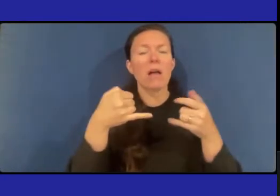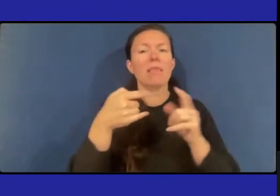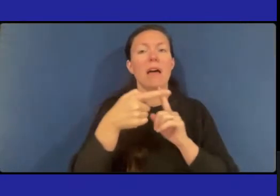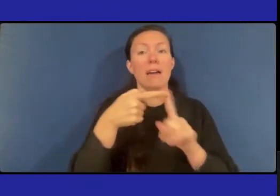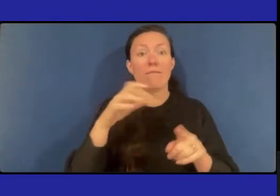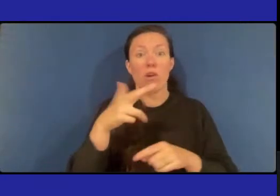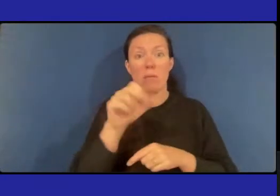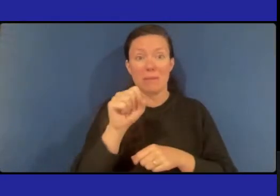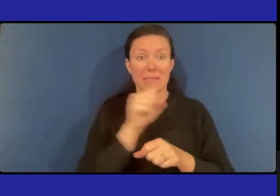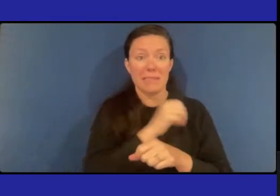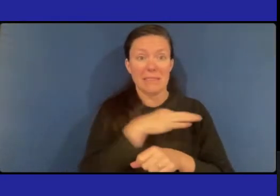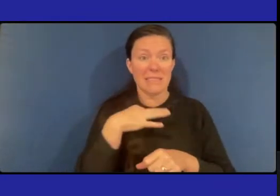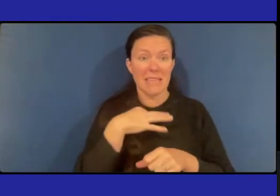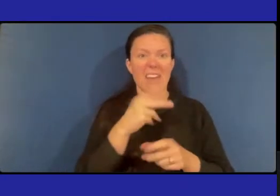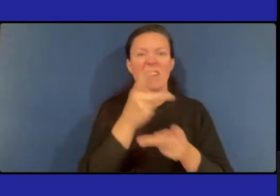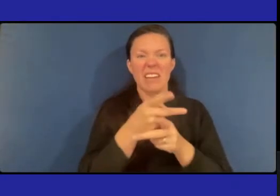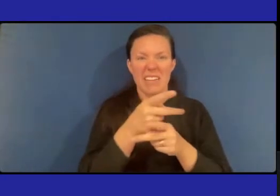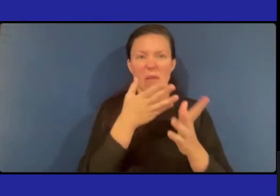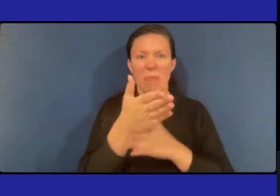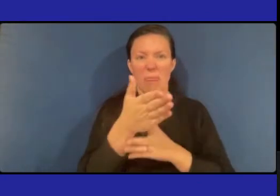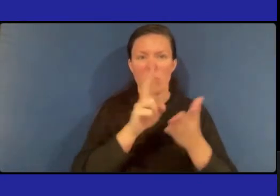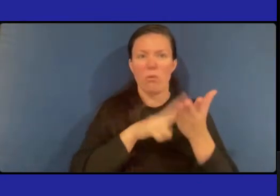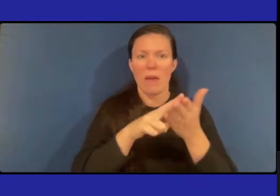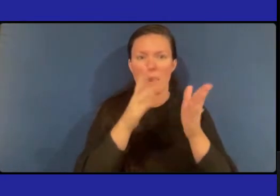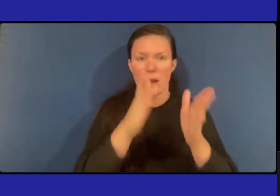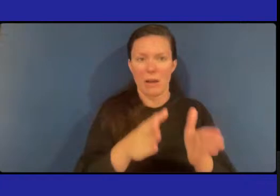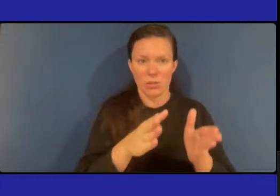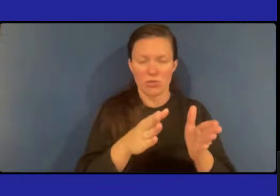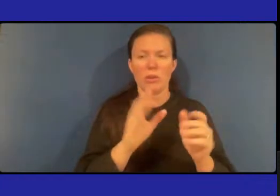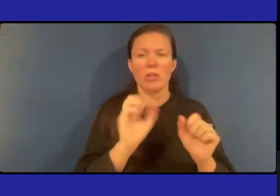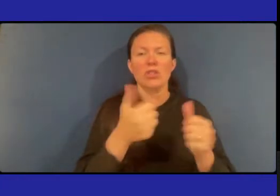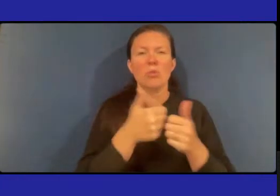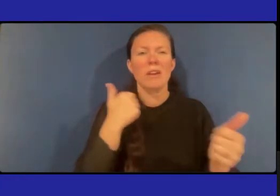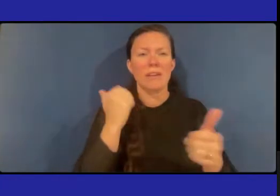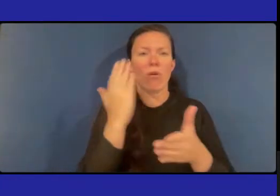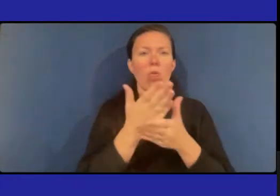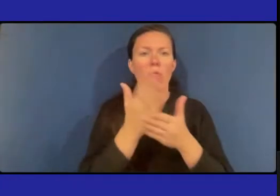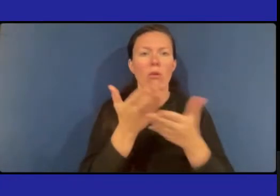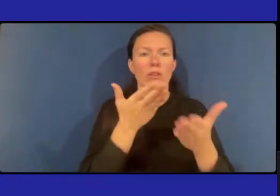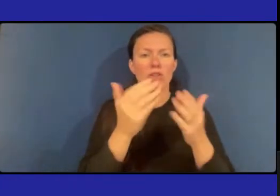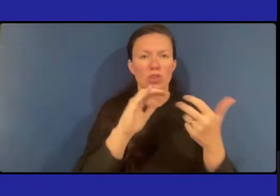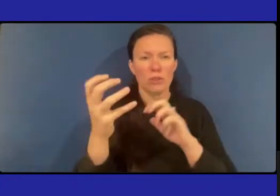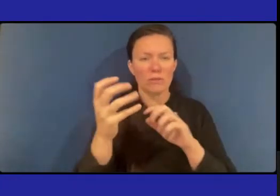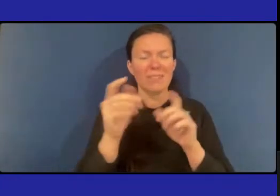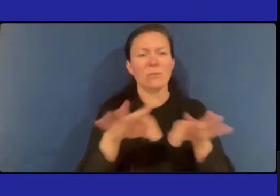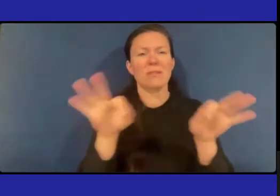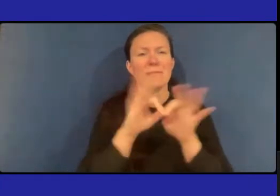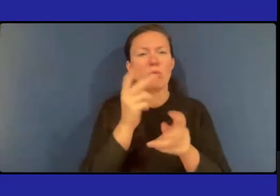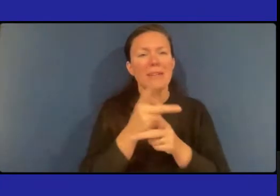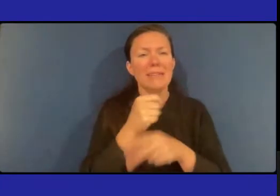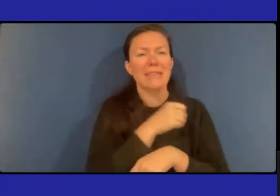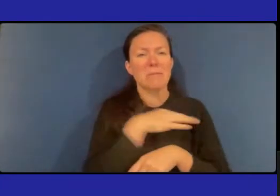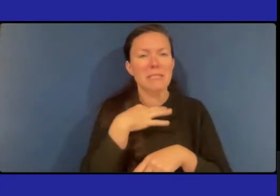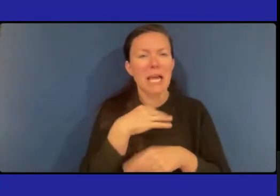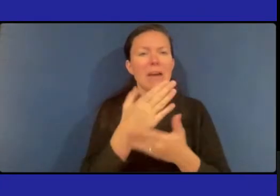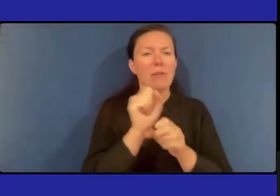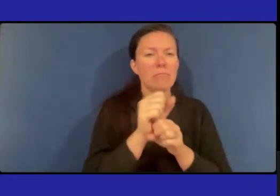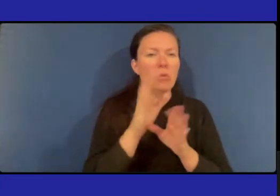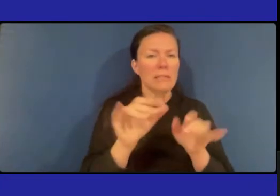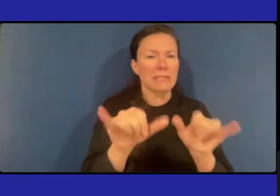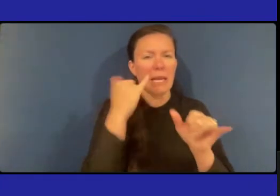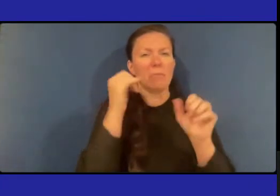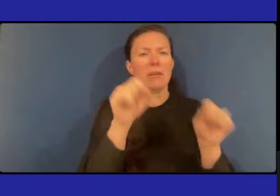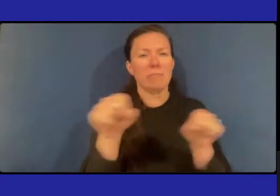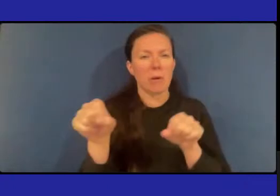retain were employed by the contractor. To avoid disruptions in patient care, it was important to preserve the benefits of these employees.